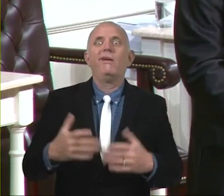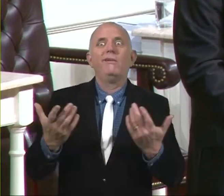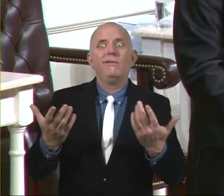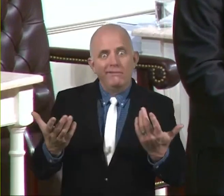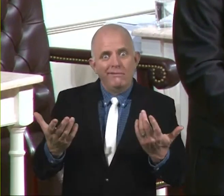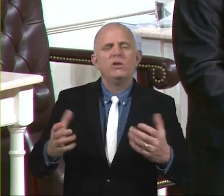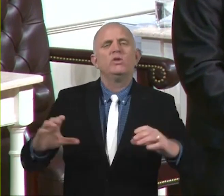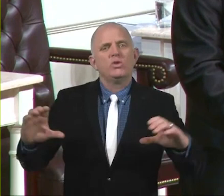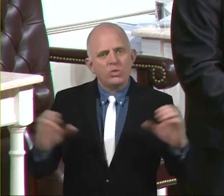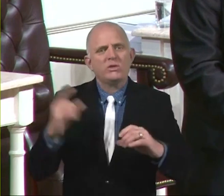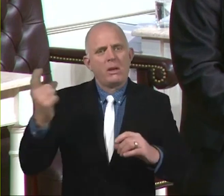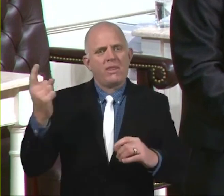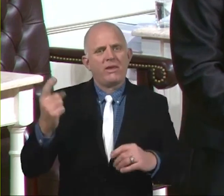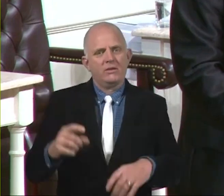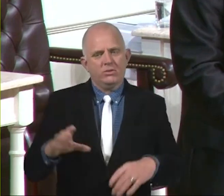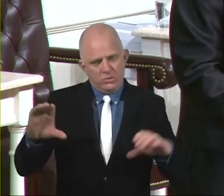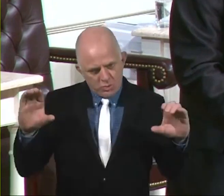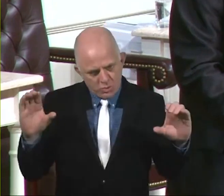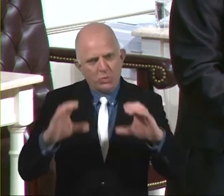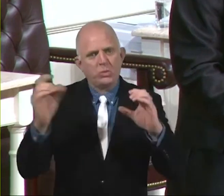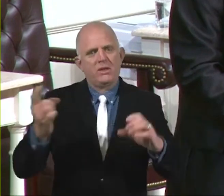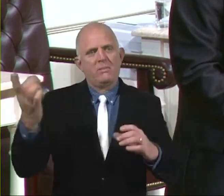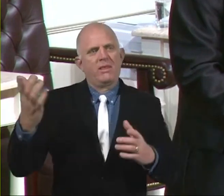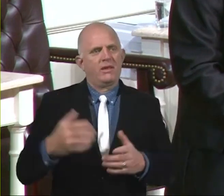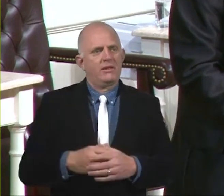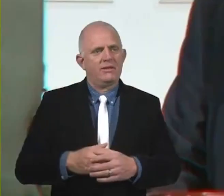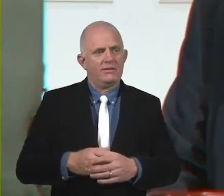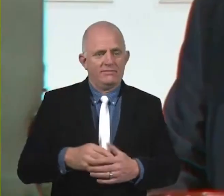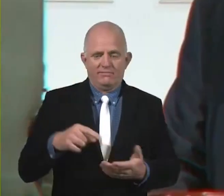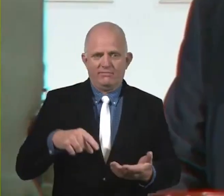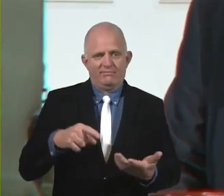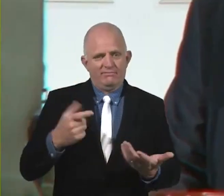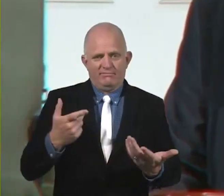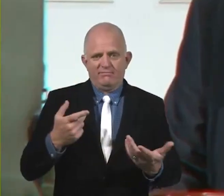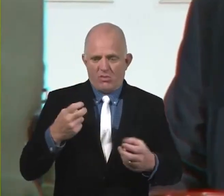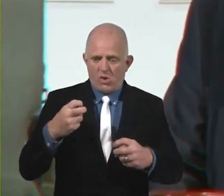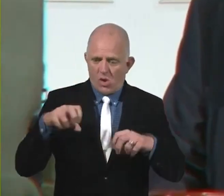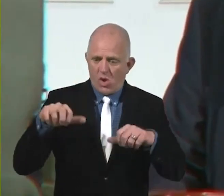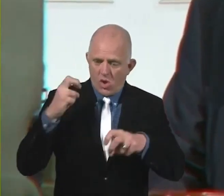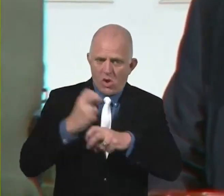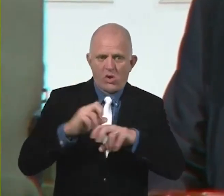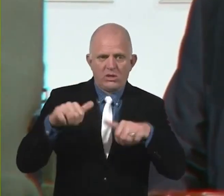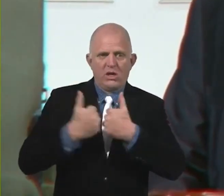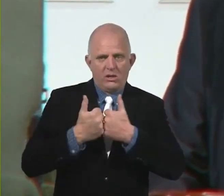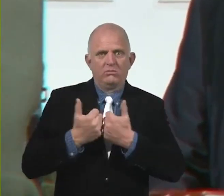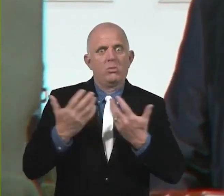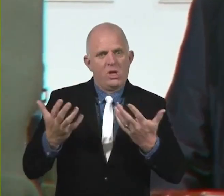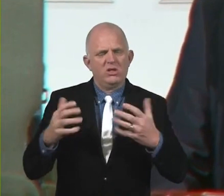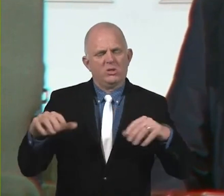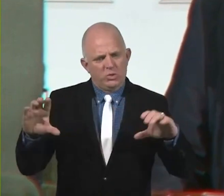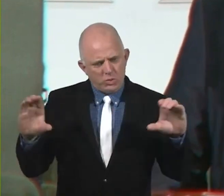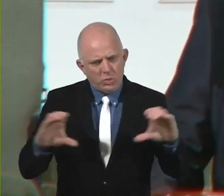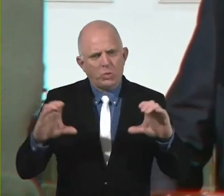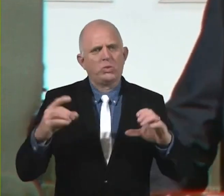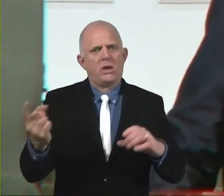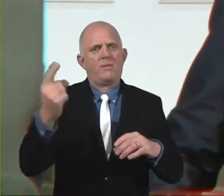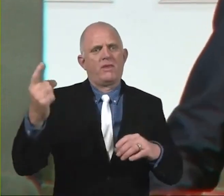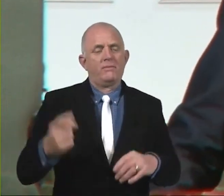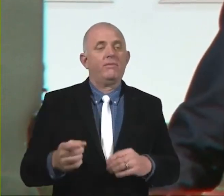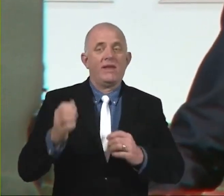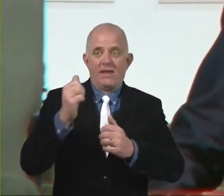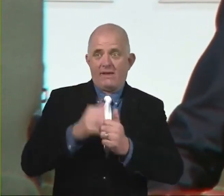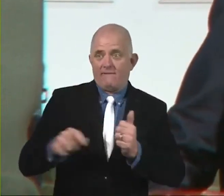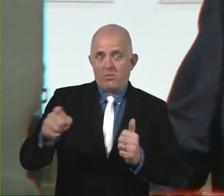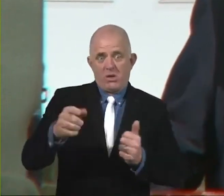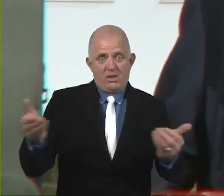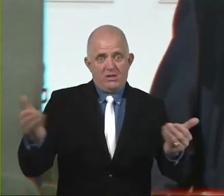Just to do. Just to do. Just to do. If everybody in this